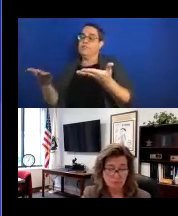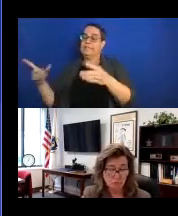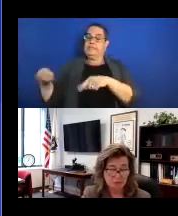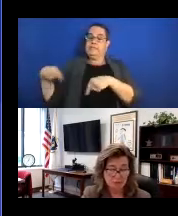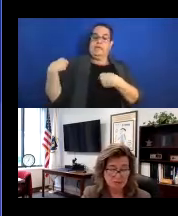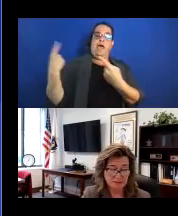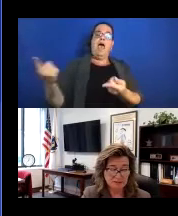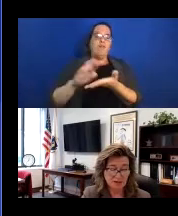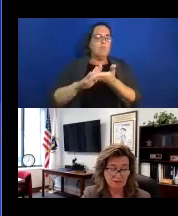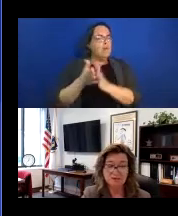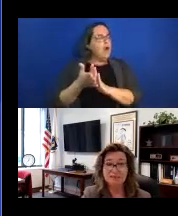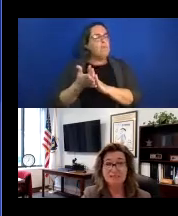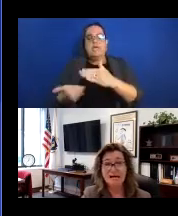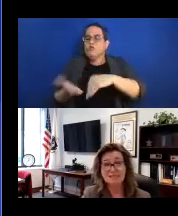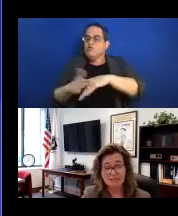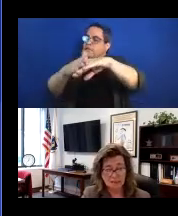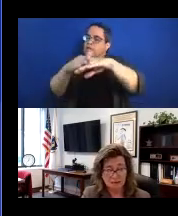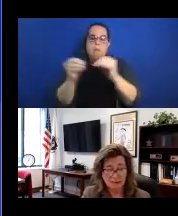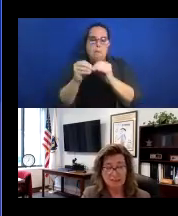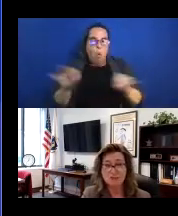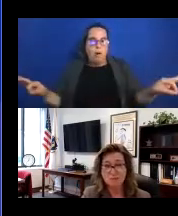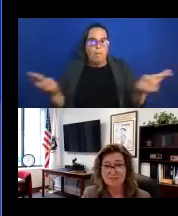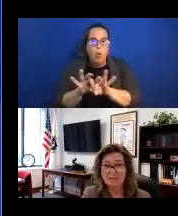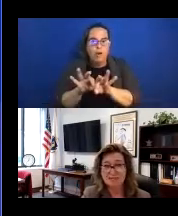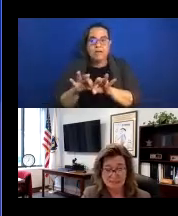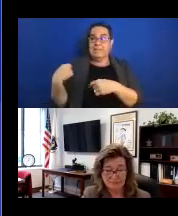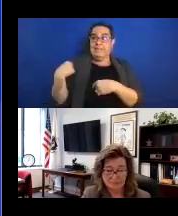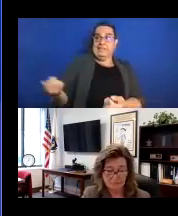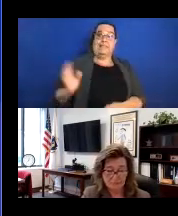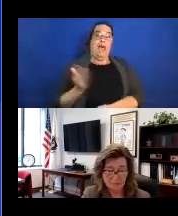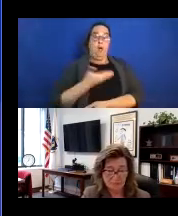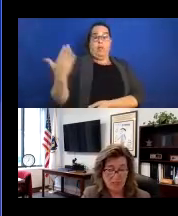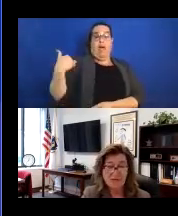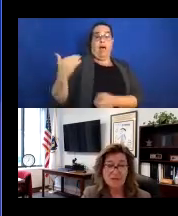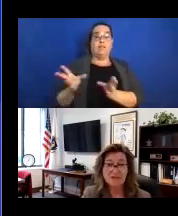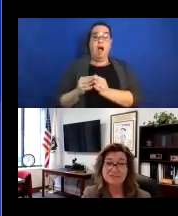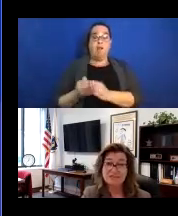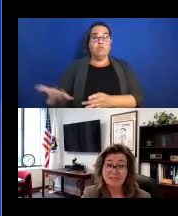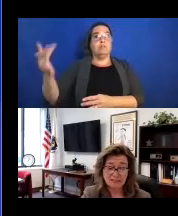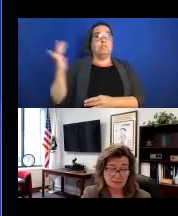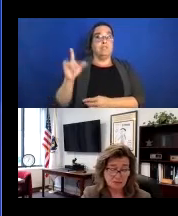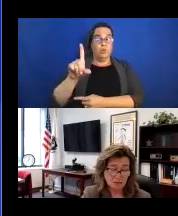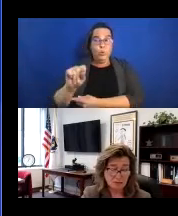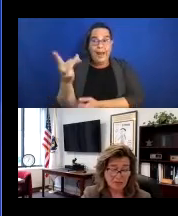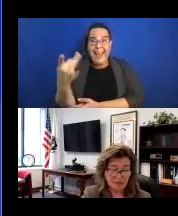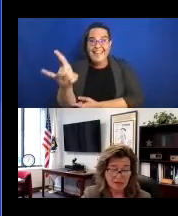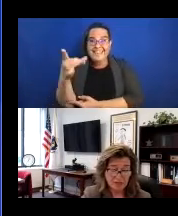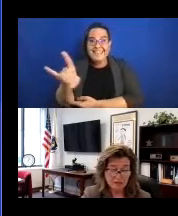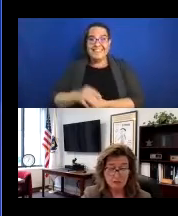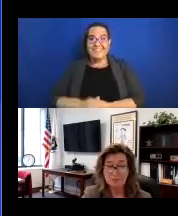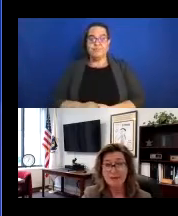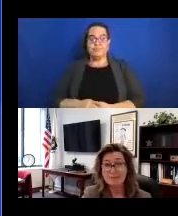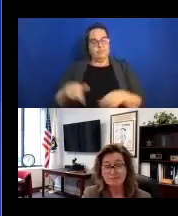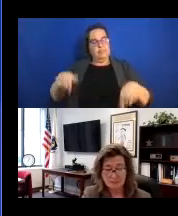more important since the conference was last held in 2018. The state's new behavioral